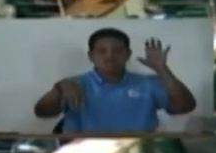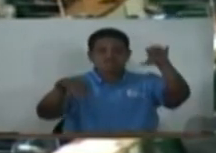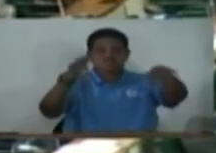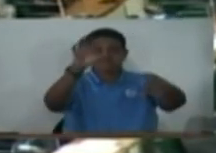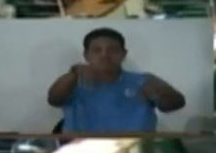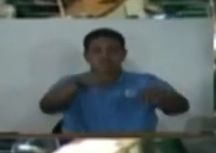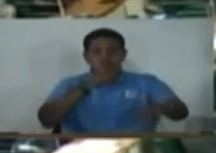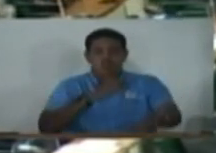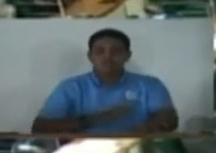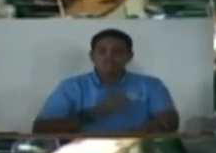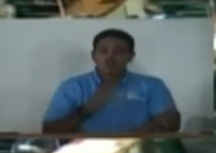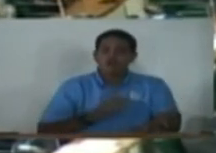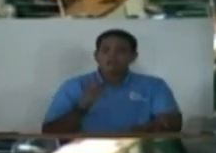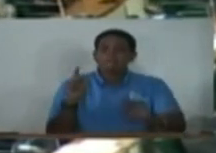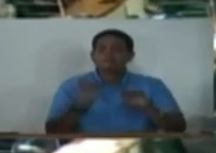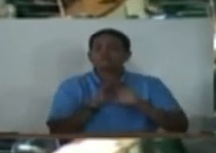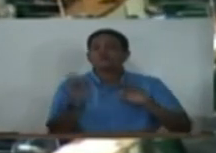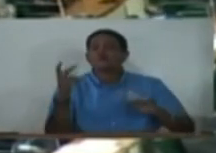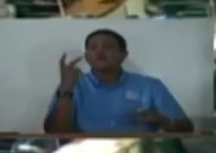Yes. People don't usually look at